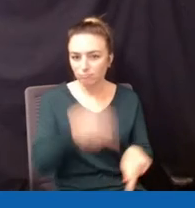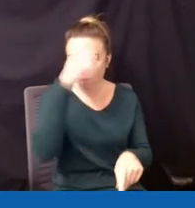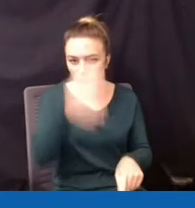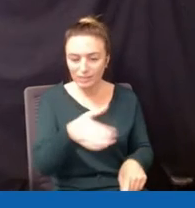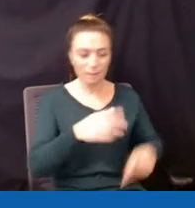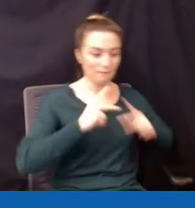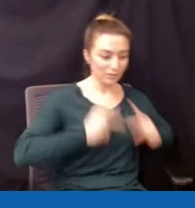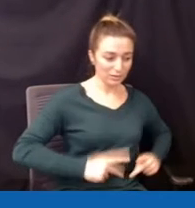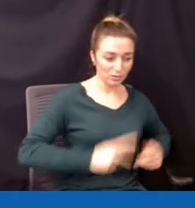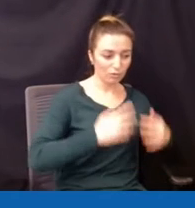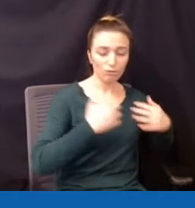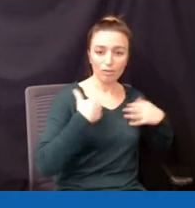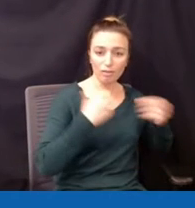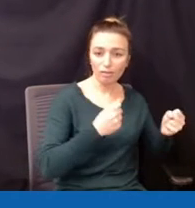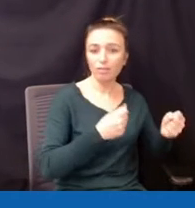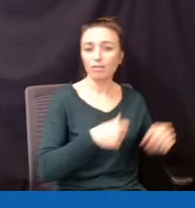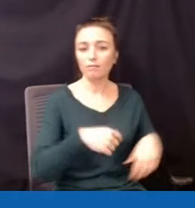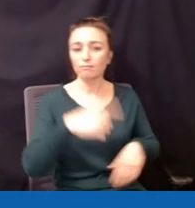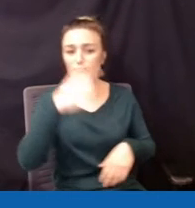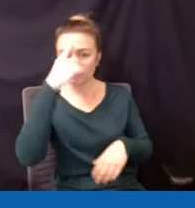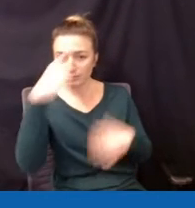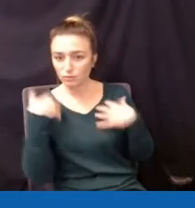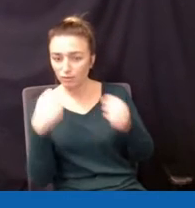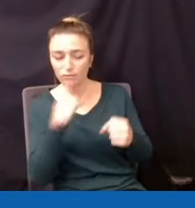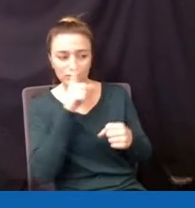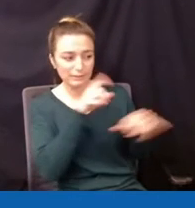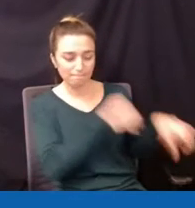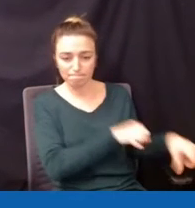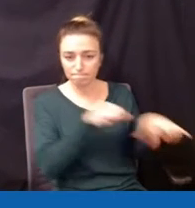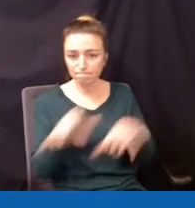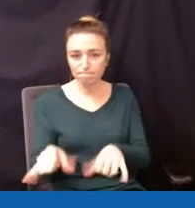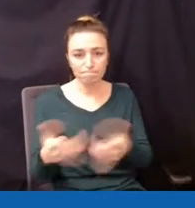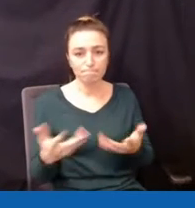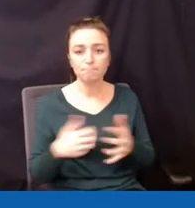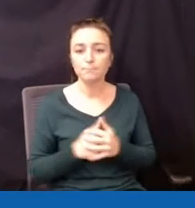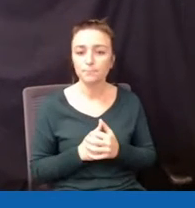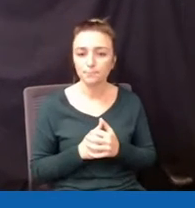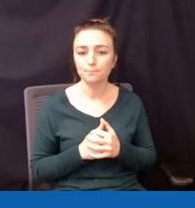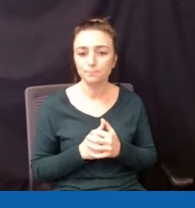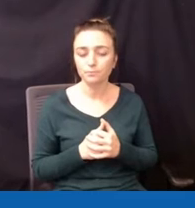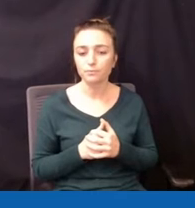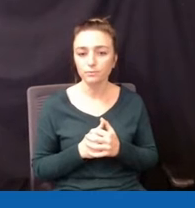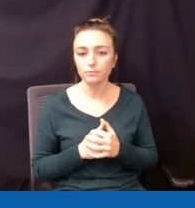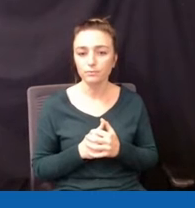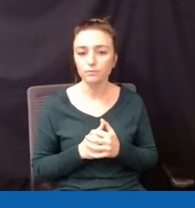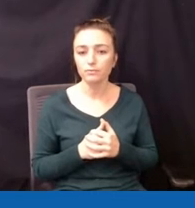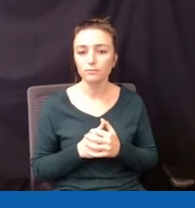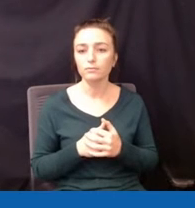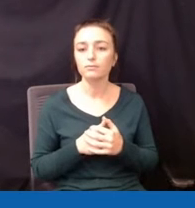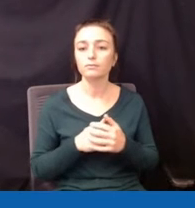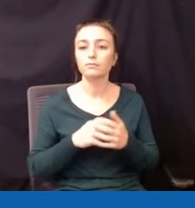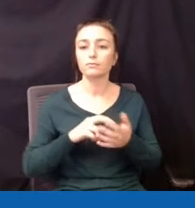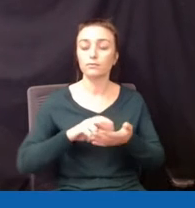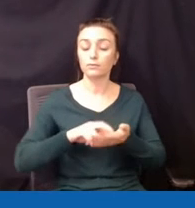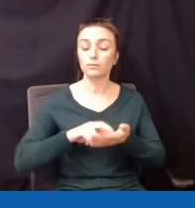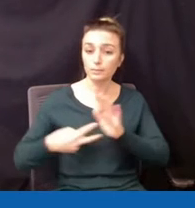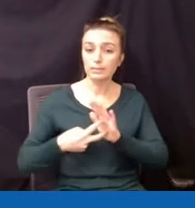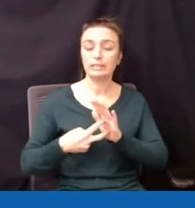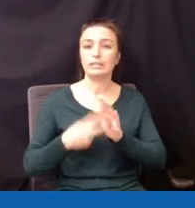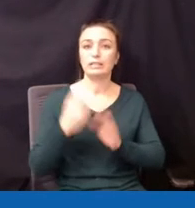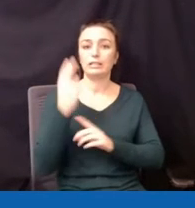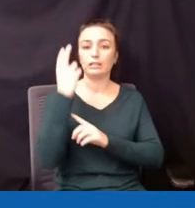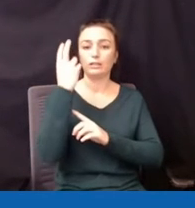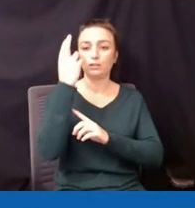this instance, applied to the specific domain of mental health, which translates into the realization or the attainment of